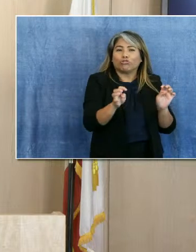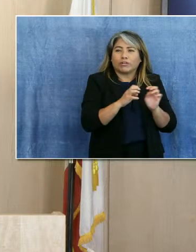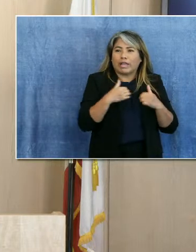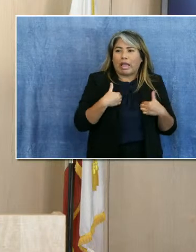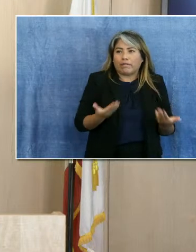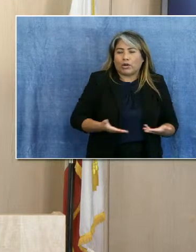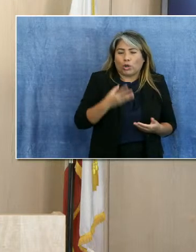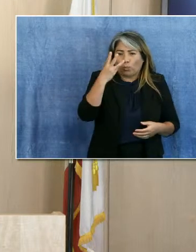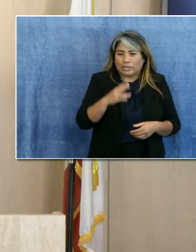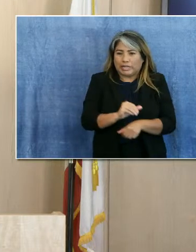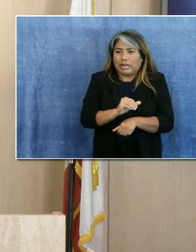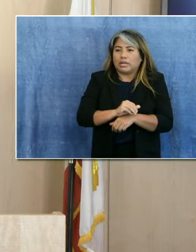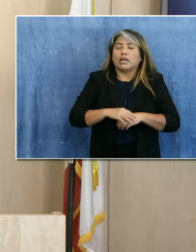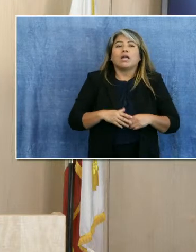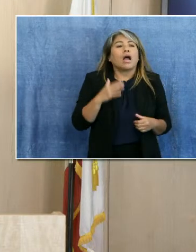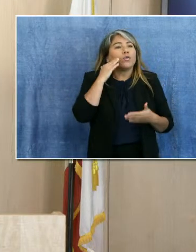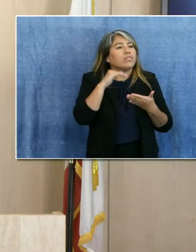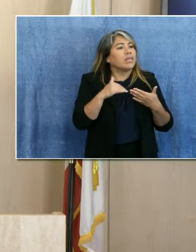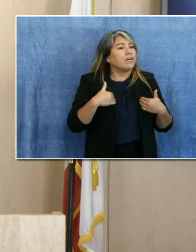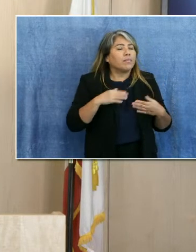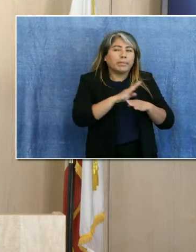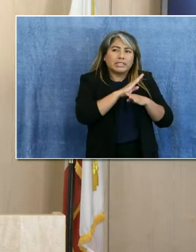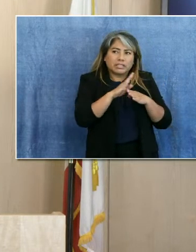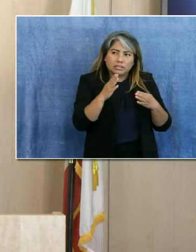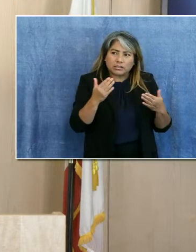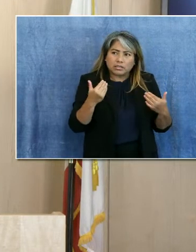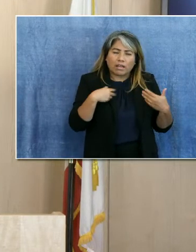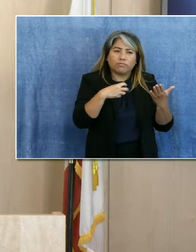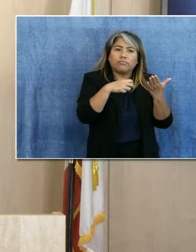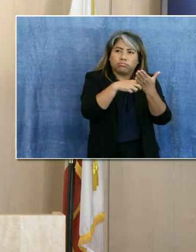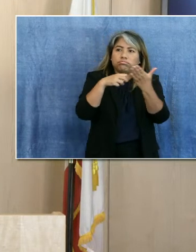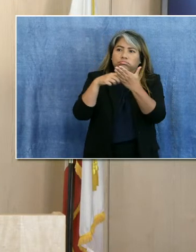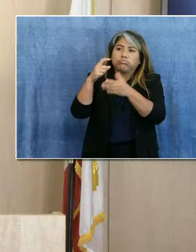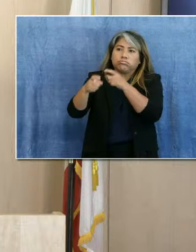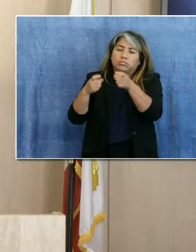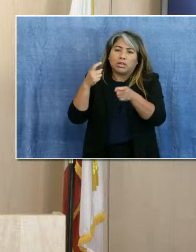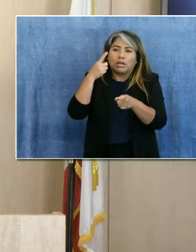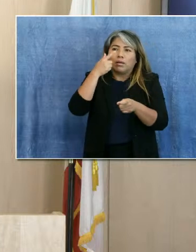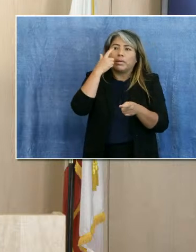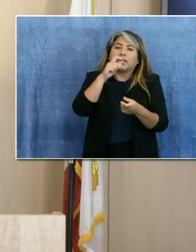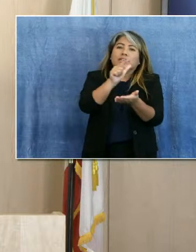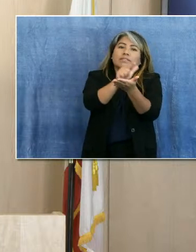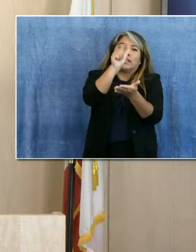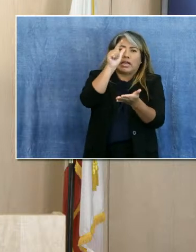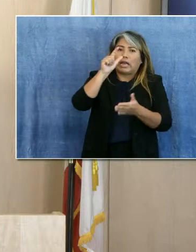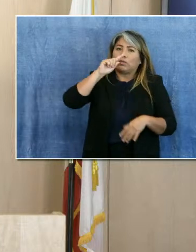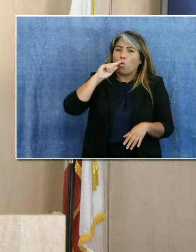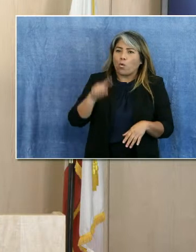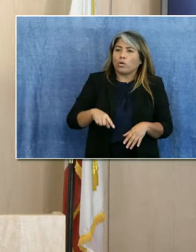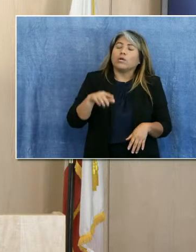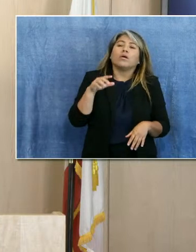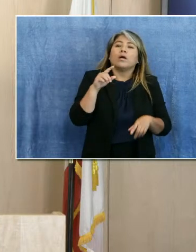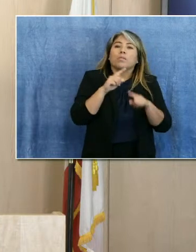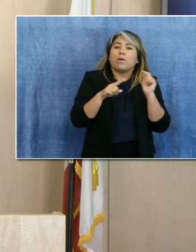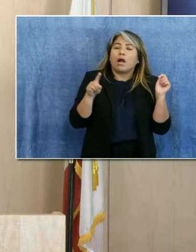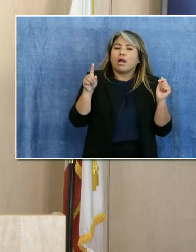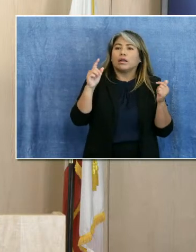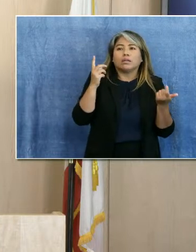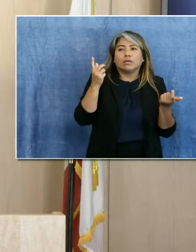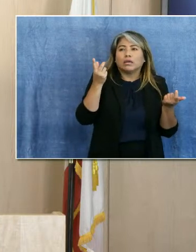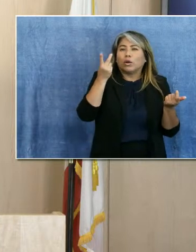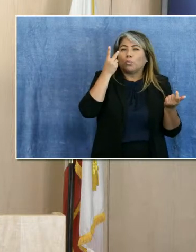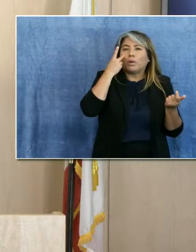every Wednesday night. I know that there are businesses that have been issued citations for violating the public health order, but we've seen very